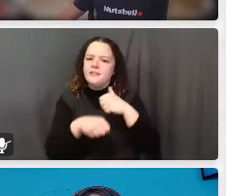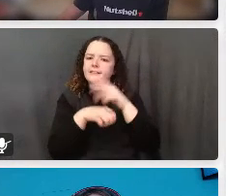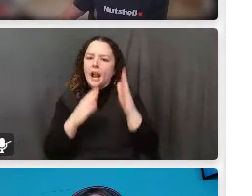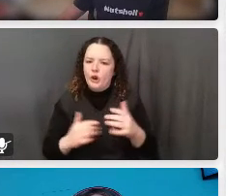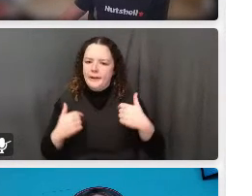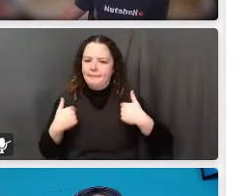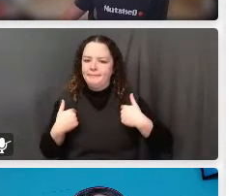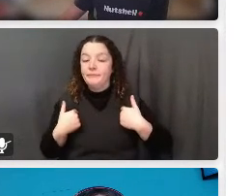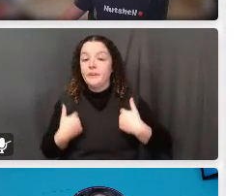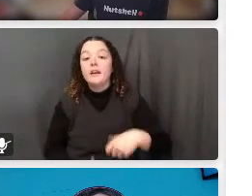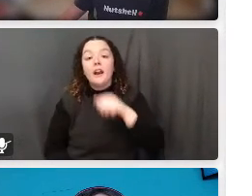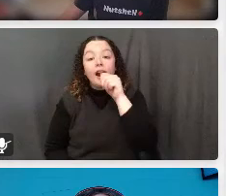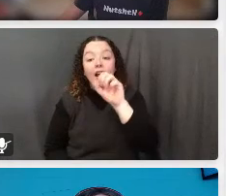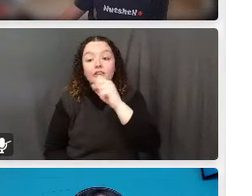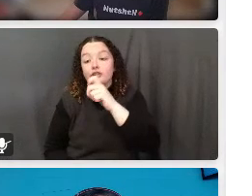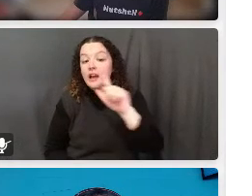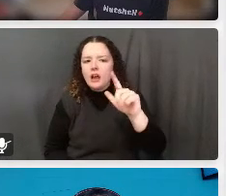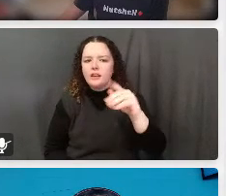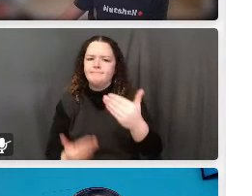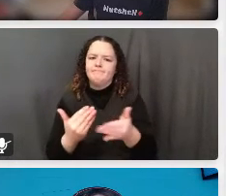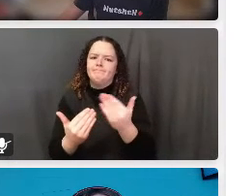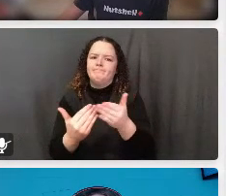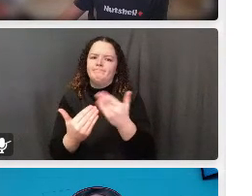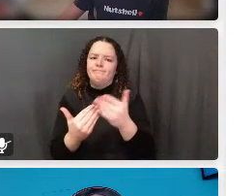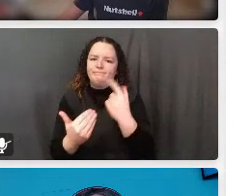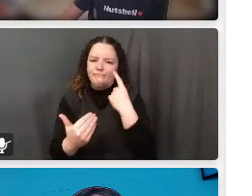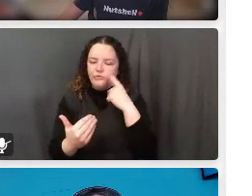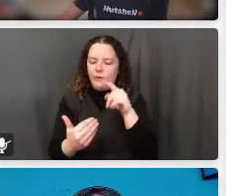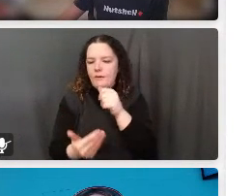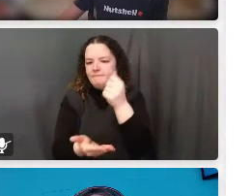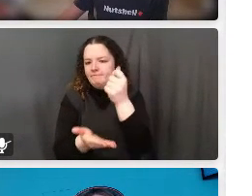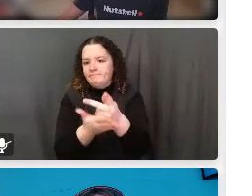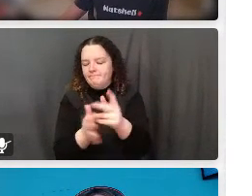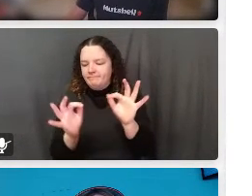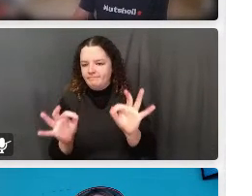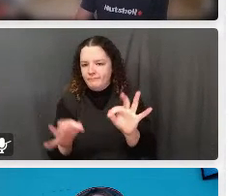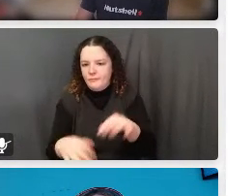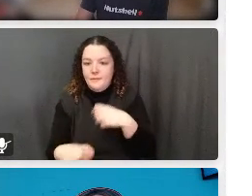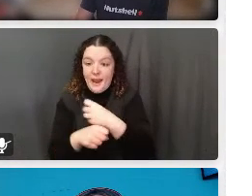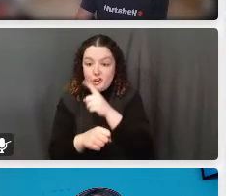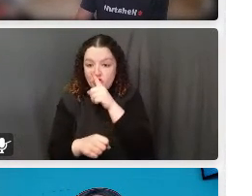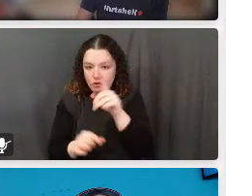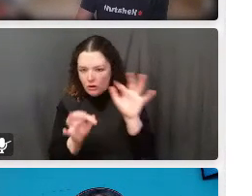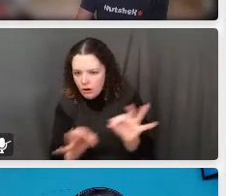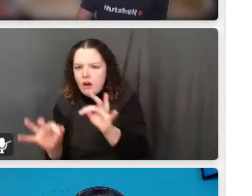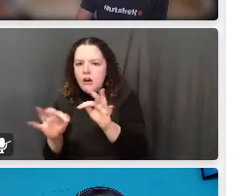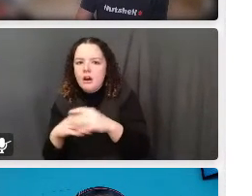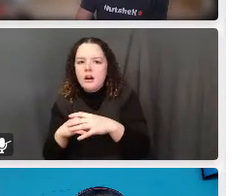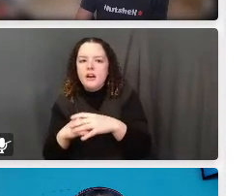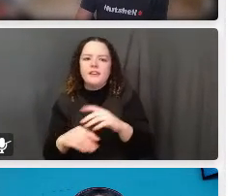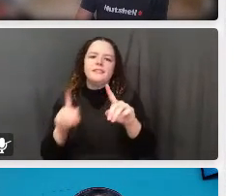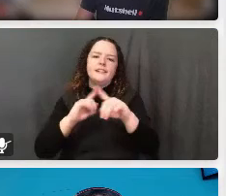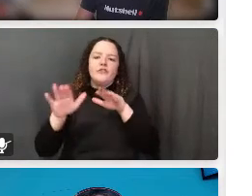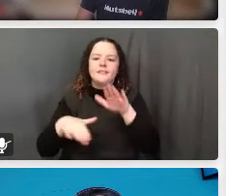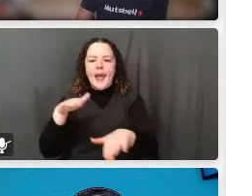sender authentication easy by outlining the different steps you need to follow to implement these records and comply with the new